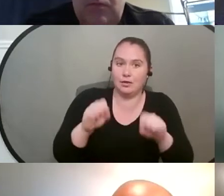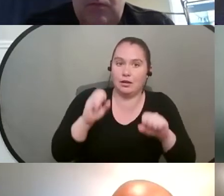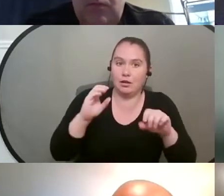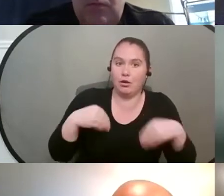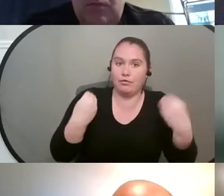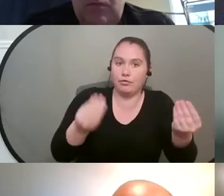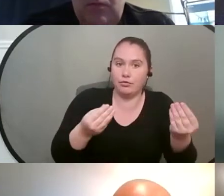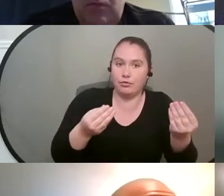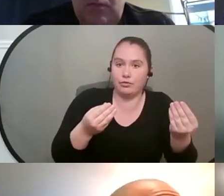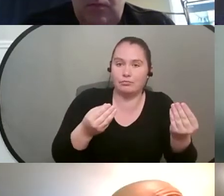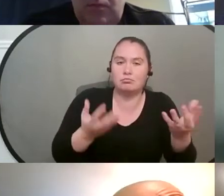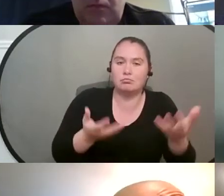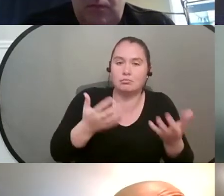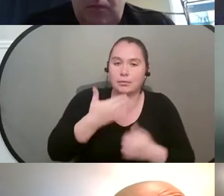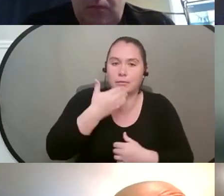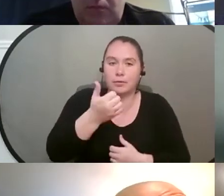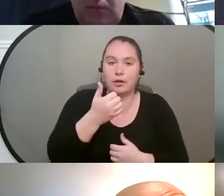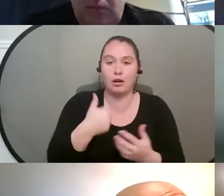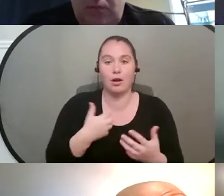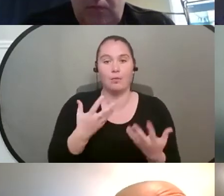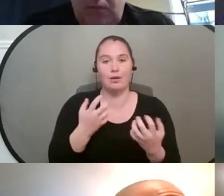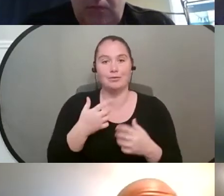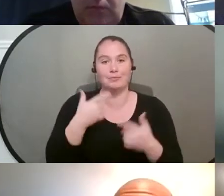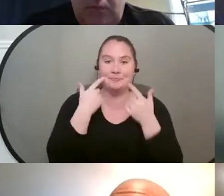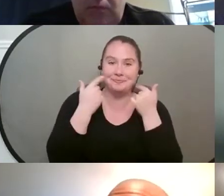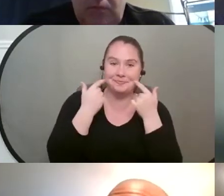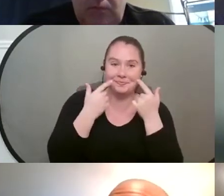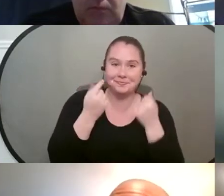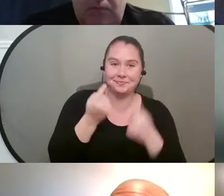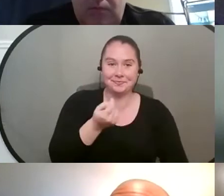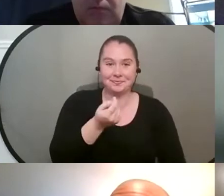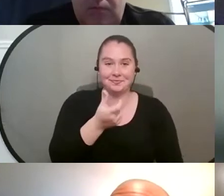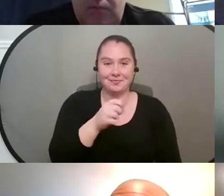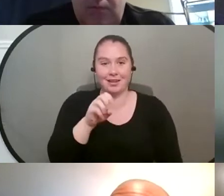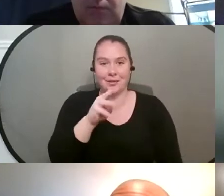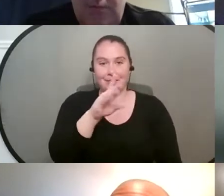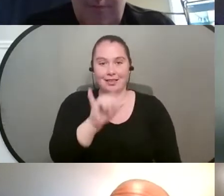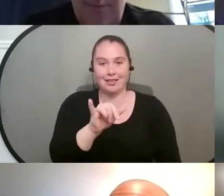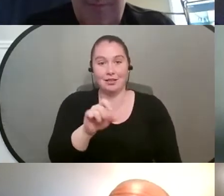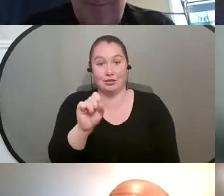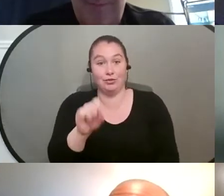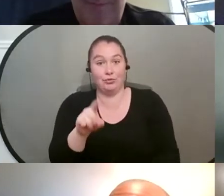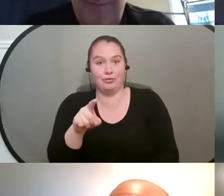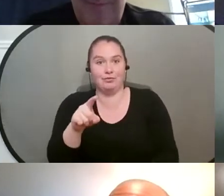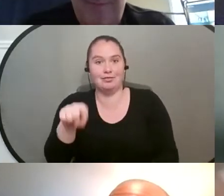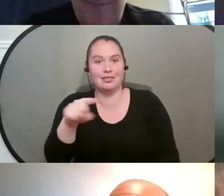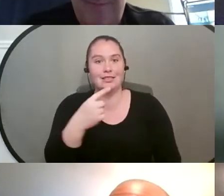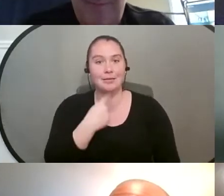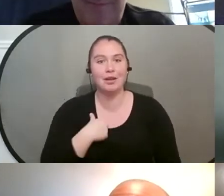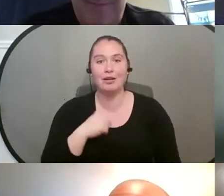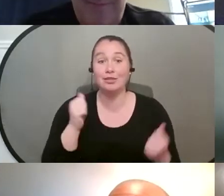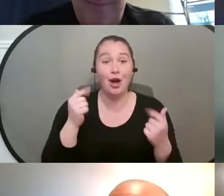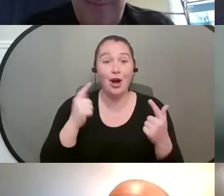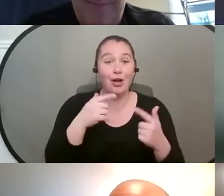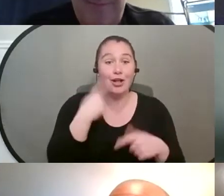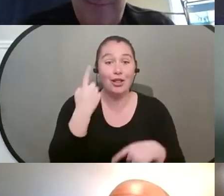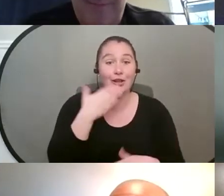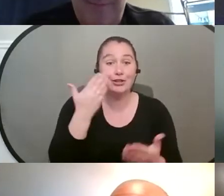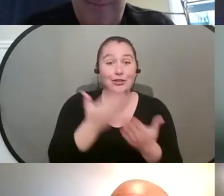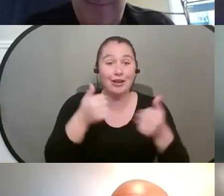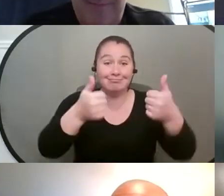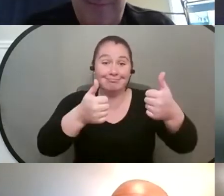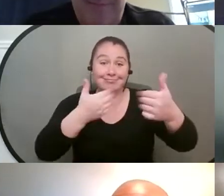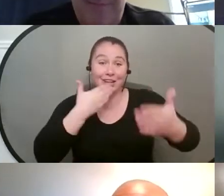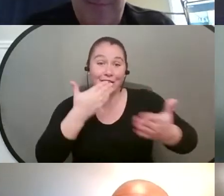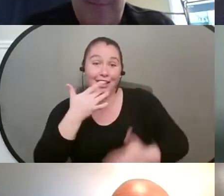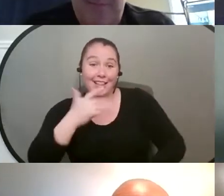I wanted to chuckle, Emily, because I'm thinking, oh, well, y'all could just tell us this all looks good. Good luck. Y'all figure it